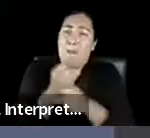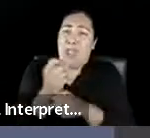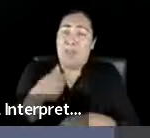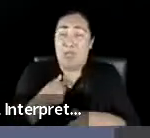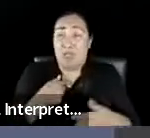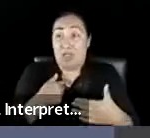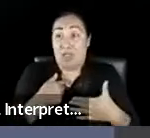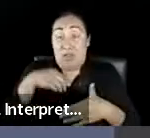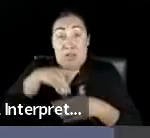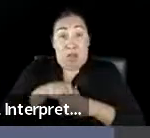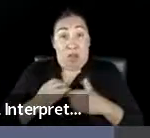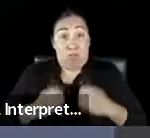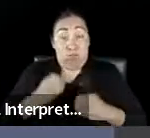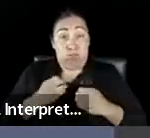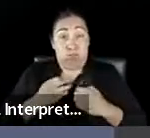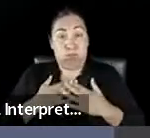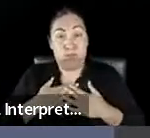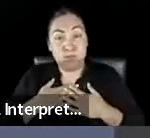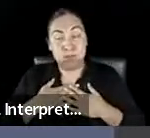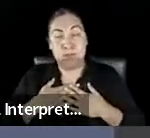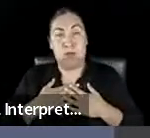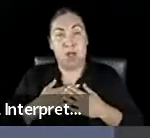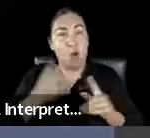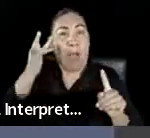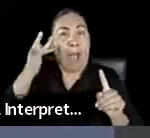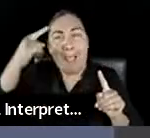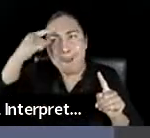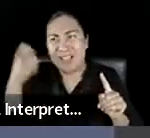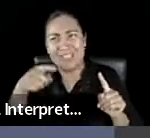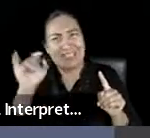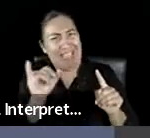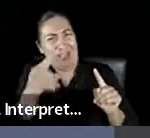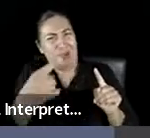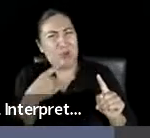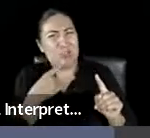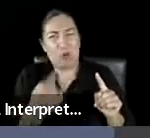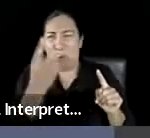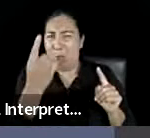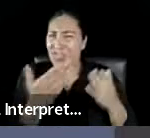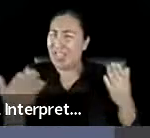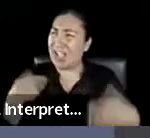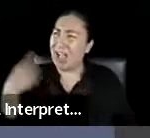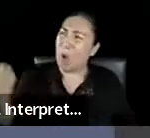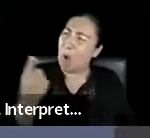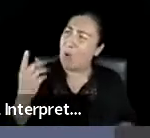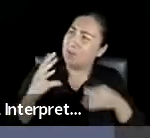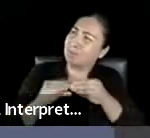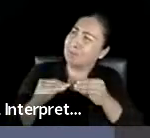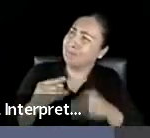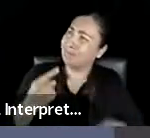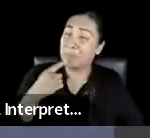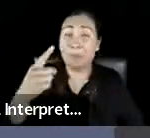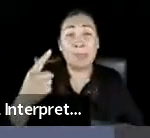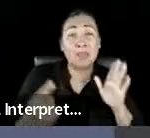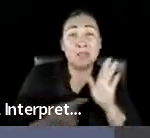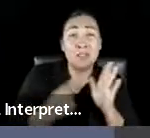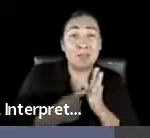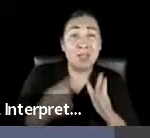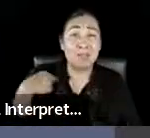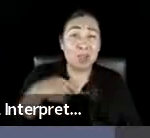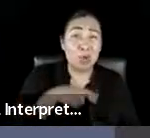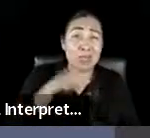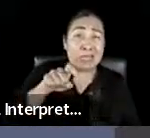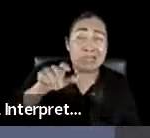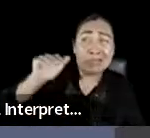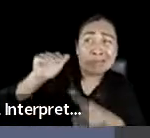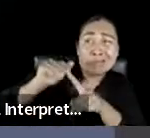little emotional, because as you said, one of the things I always say is that sometimes we have to ask people to love us a little bit